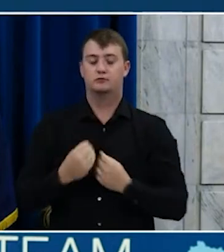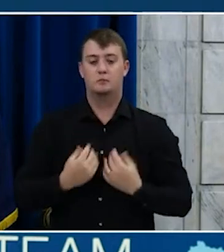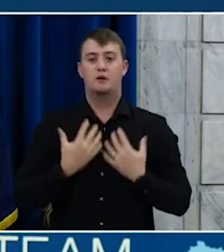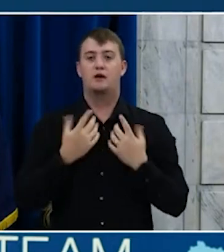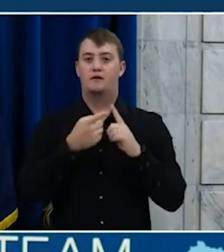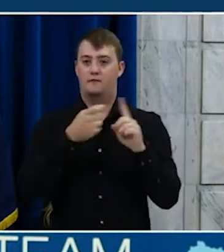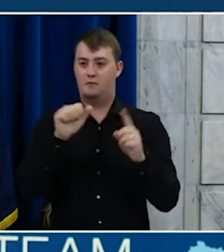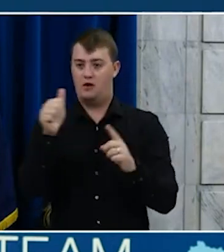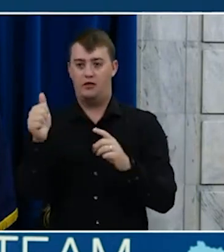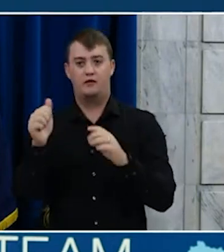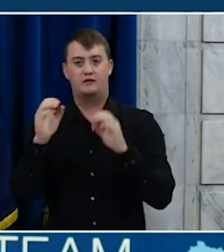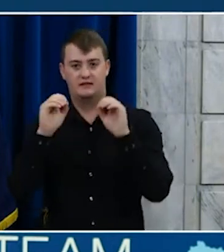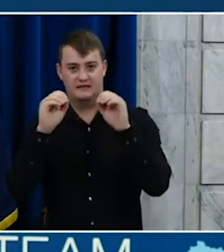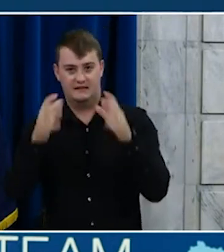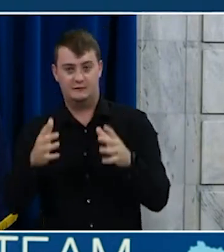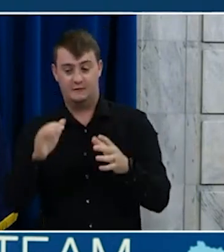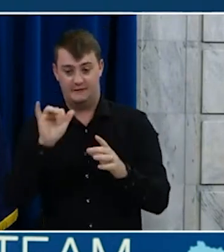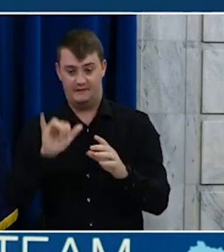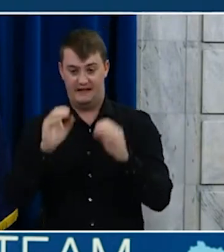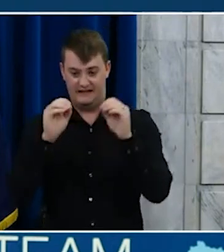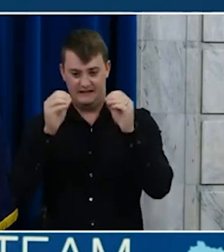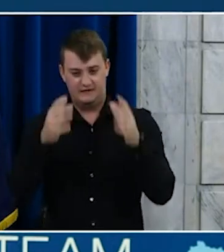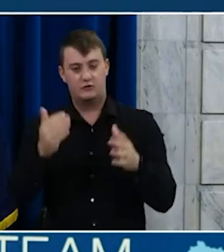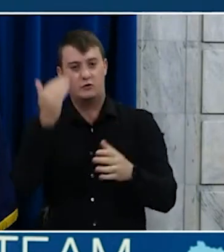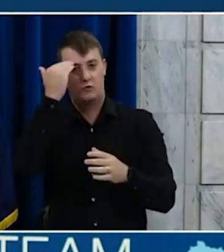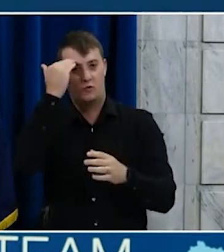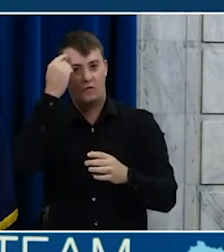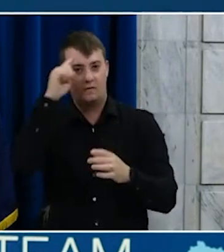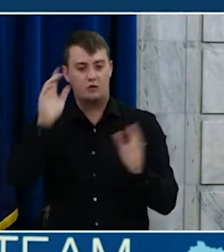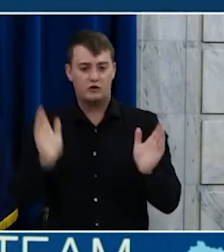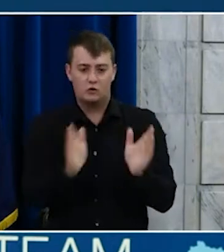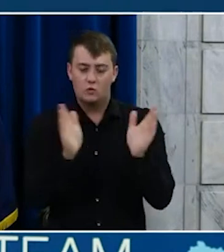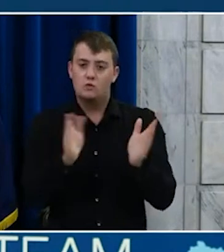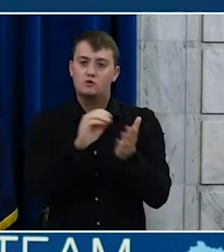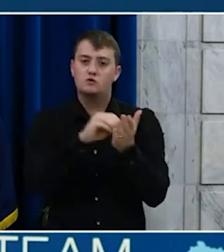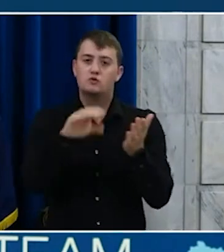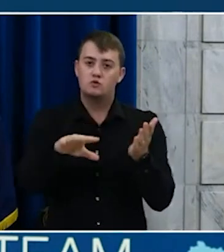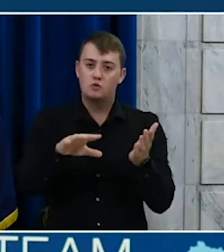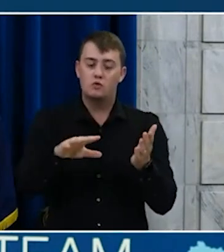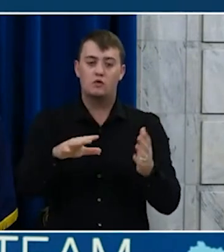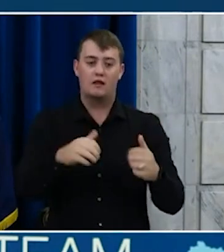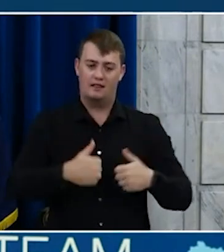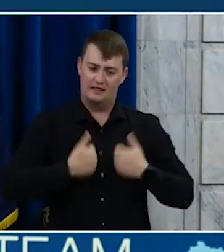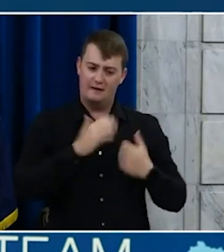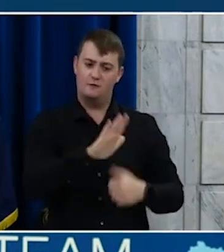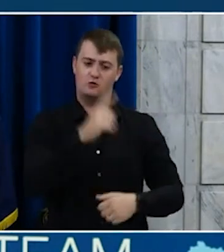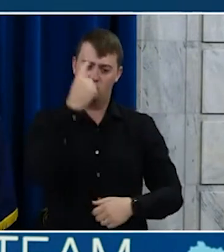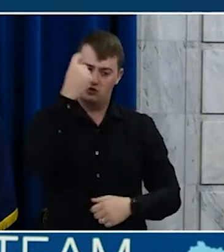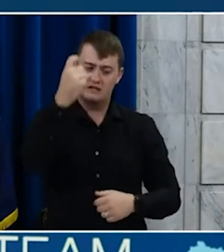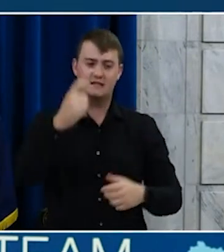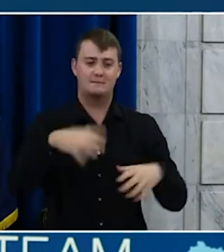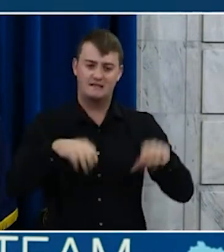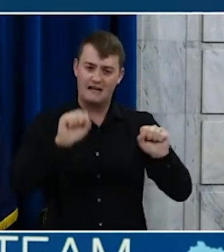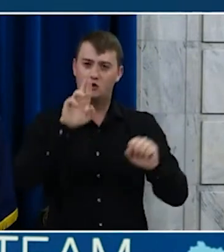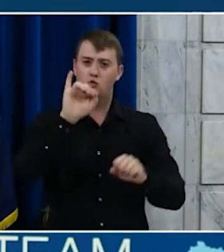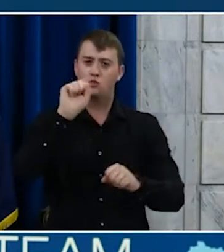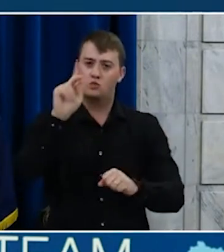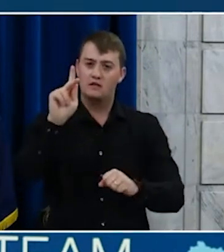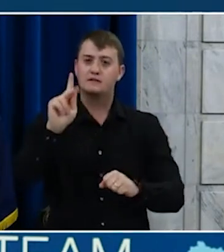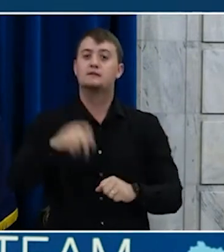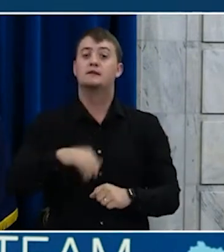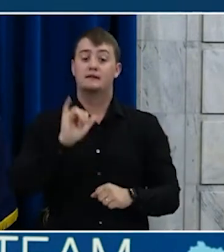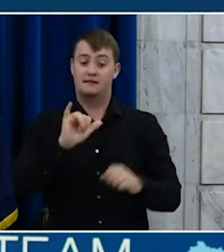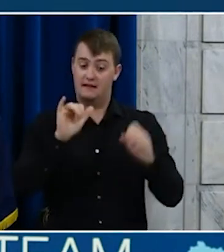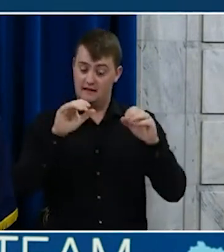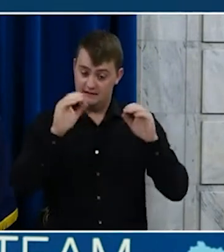educators. This educator is known for encouraging their students to live out their dreams and to take risks. This educator has